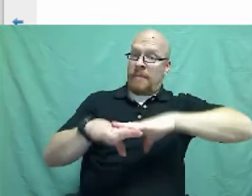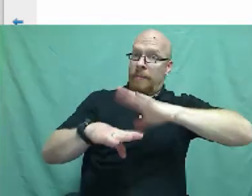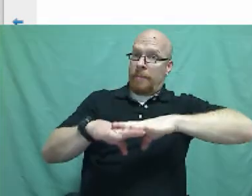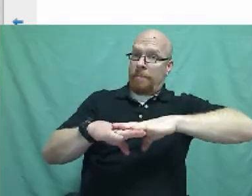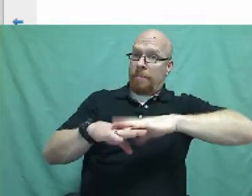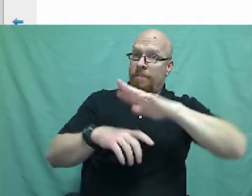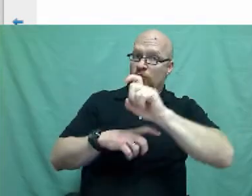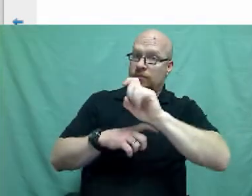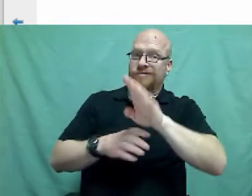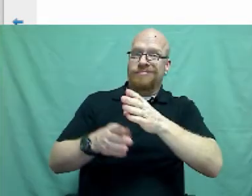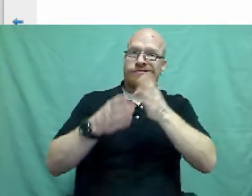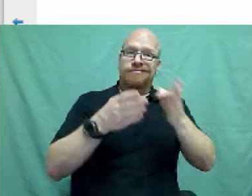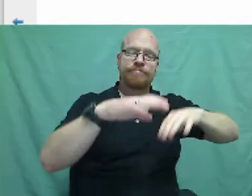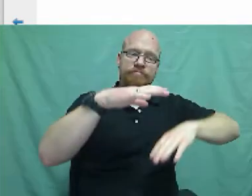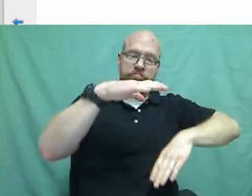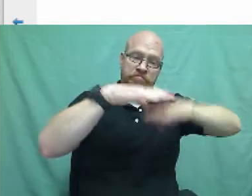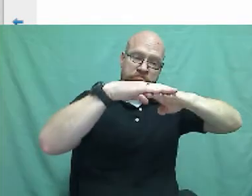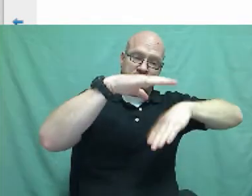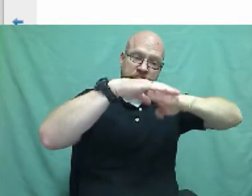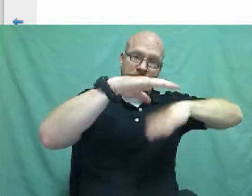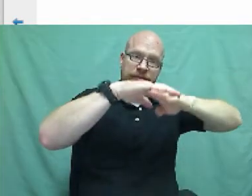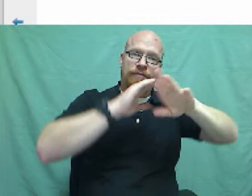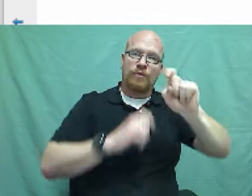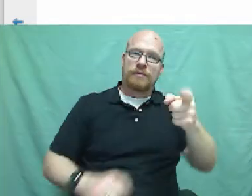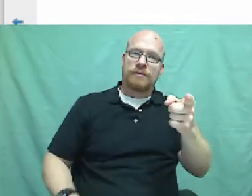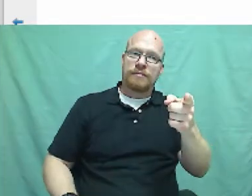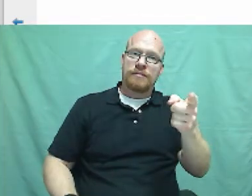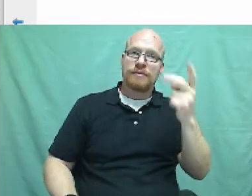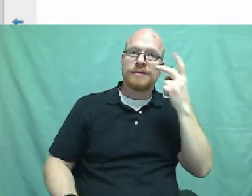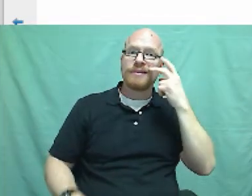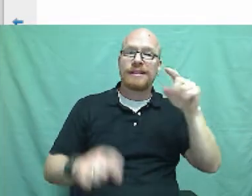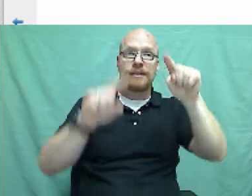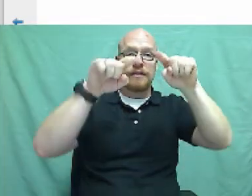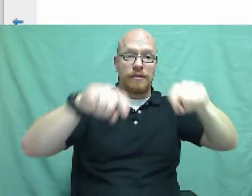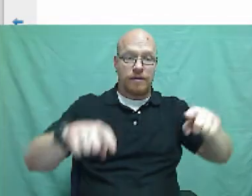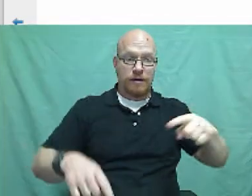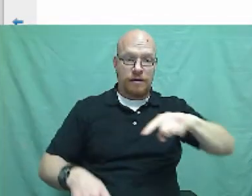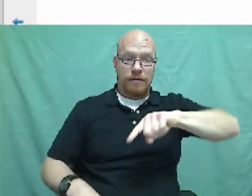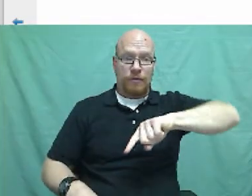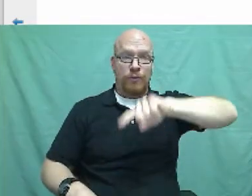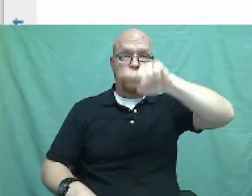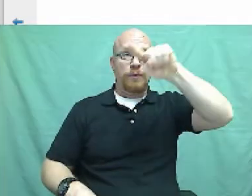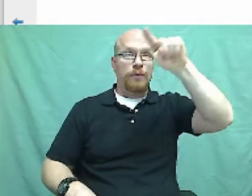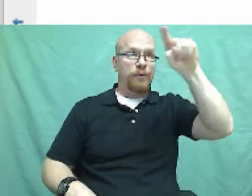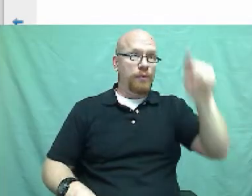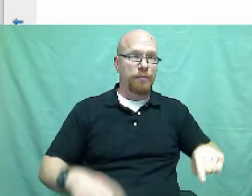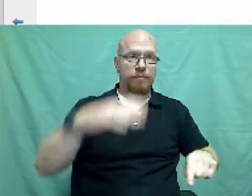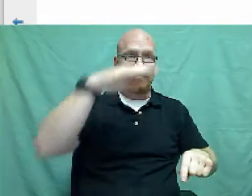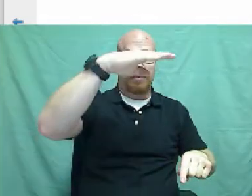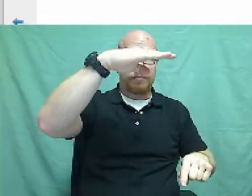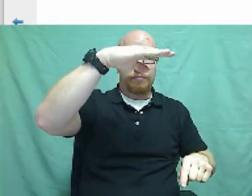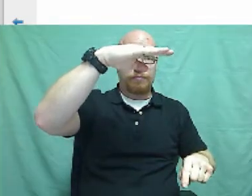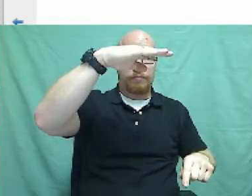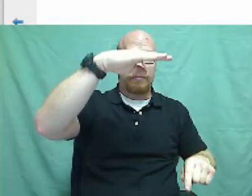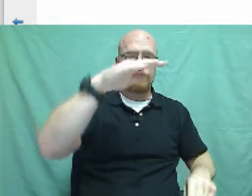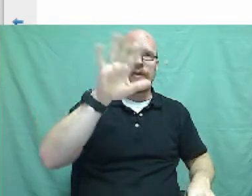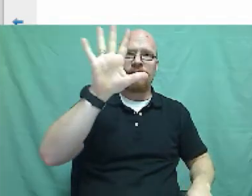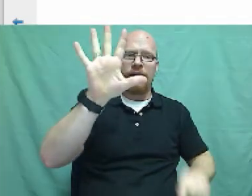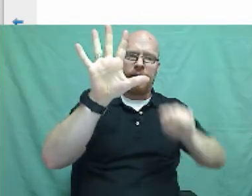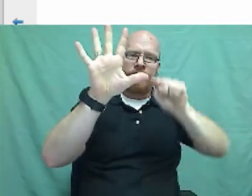Now, on the red graph, the red parabola, we had a minimum, and now we have a maximum.